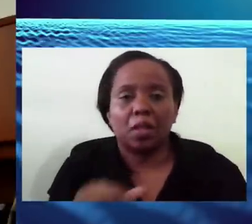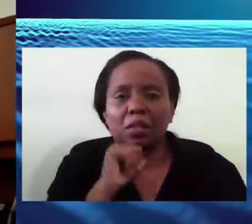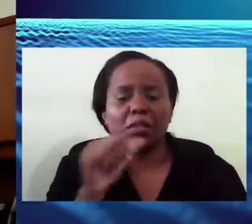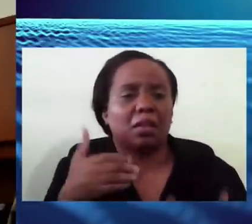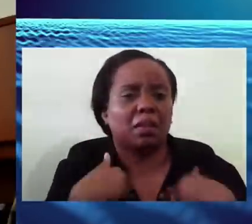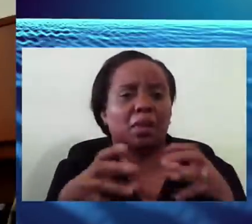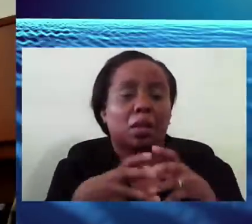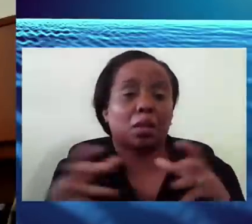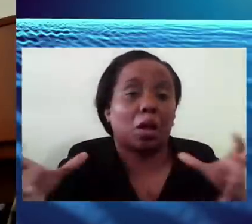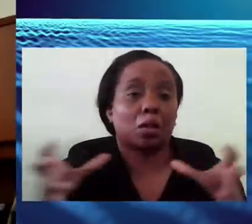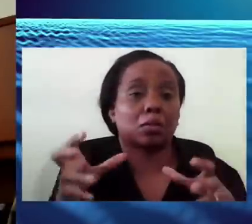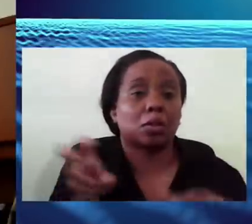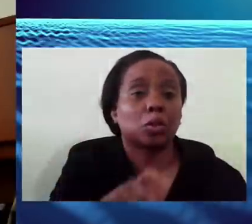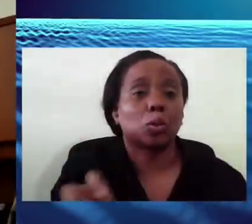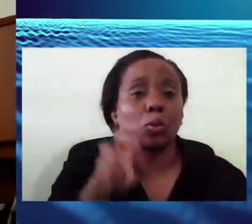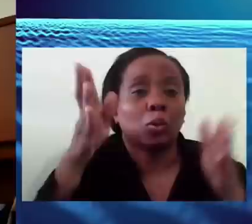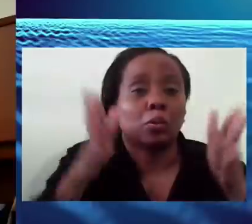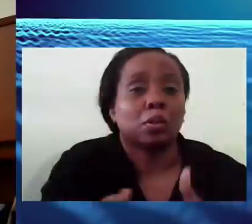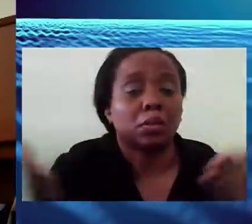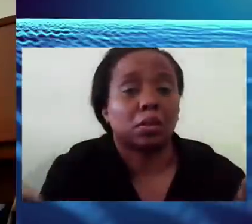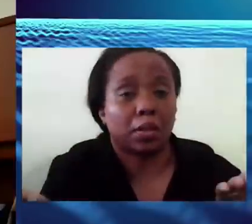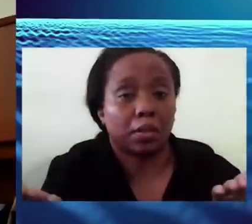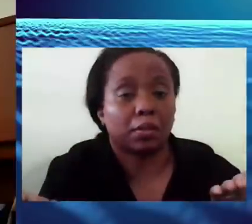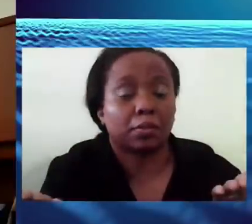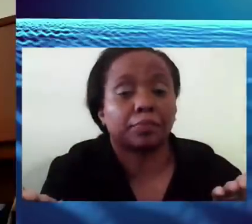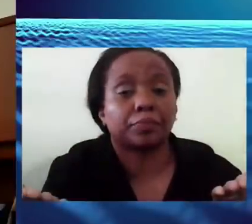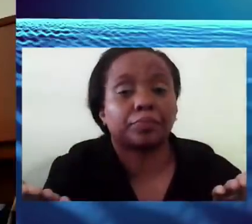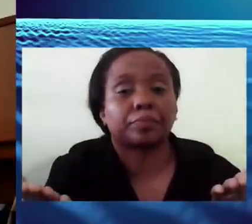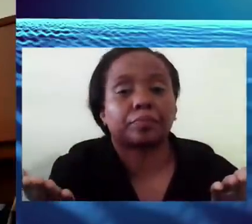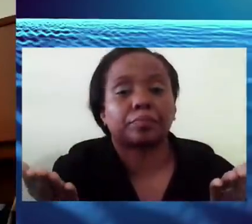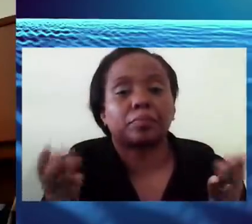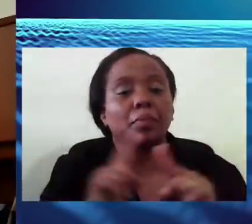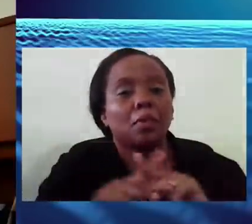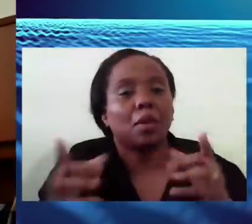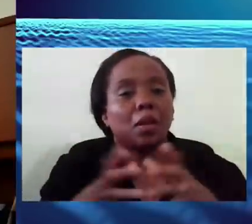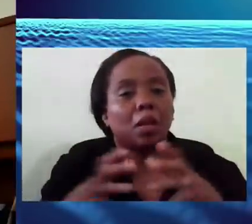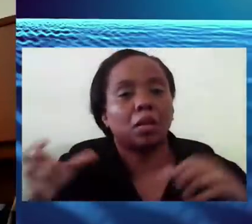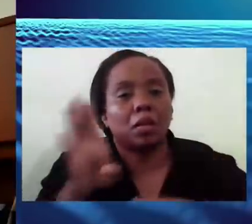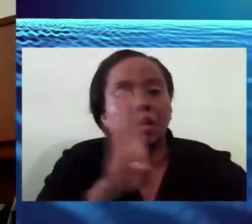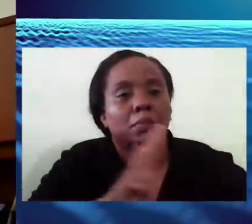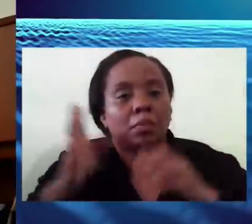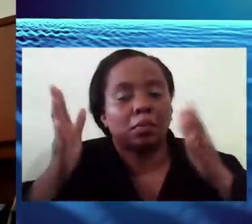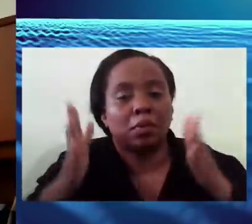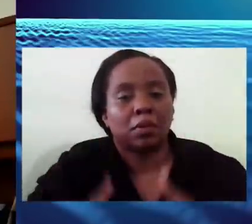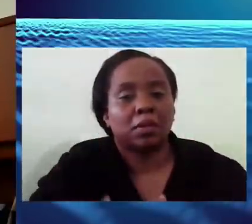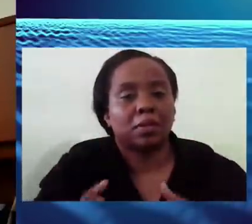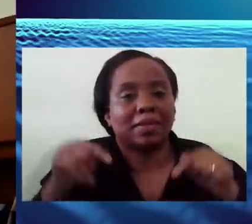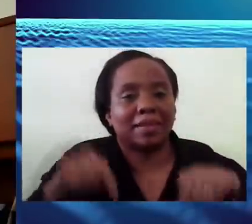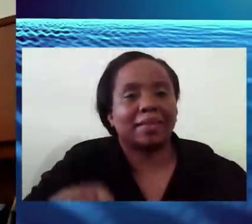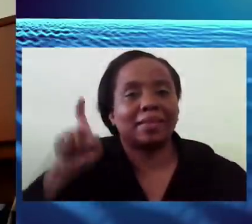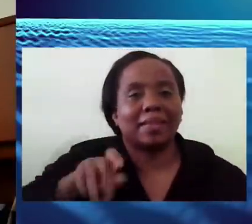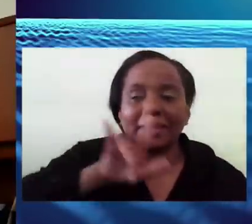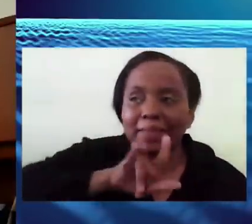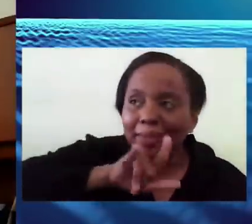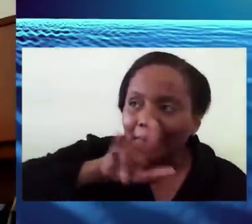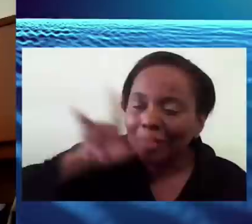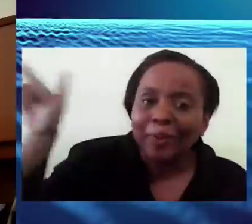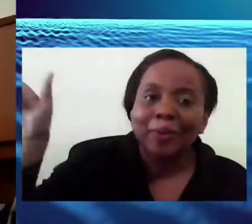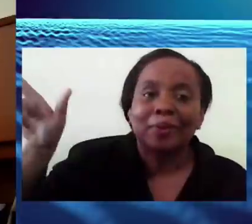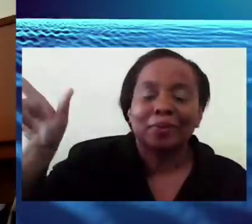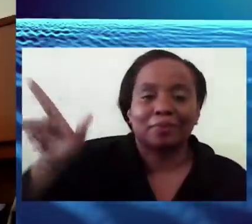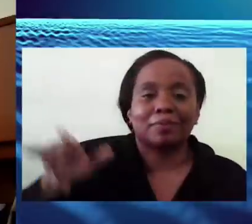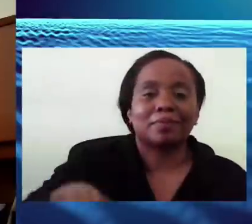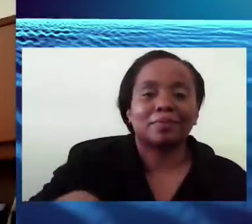many tourist visitors on island, but we do have a number of Barbadians, for example, who have been here who need to get back out, and vice versa